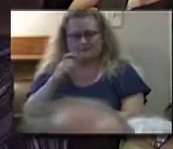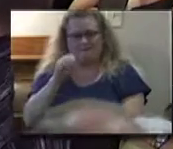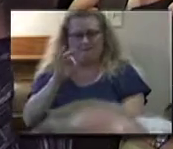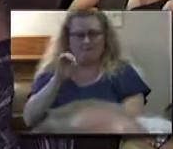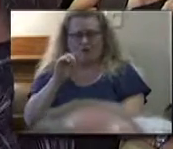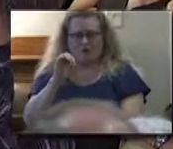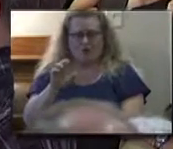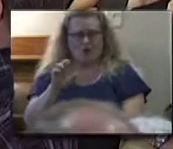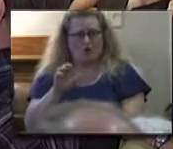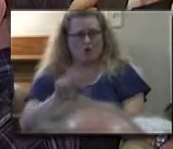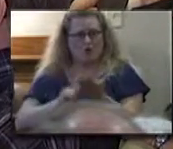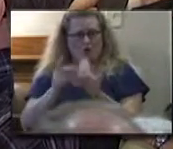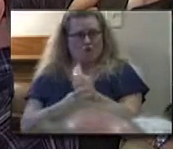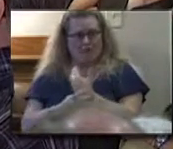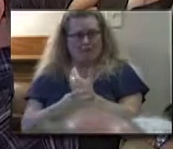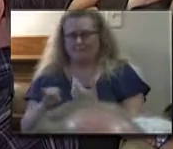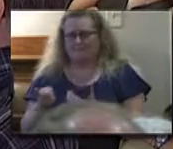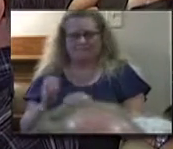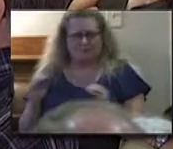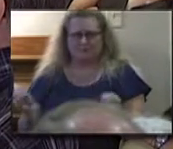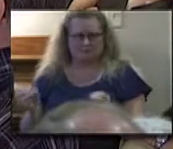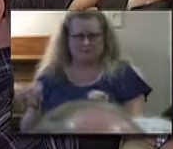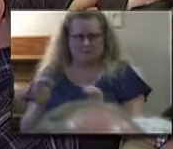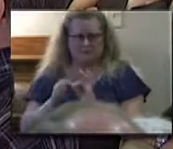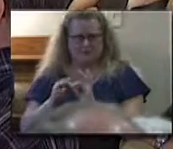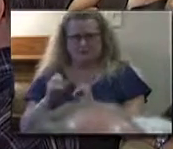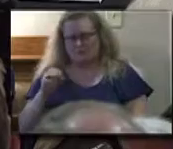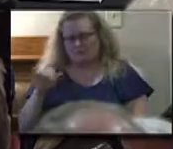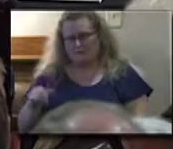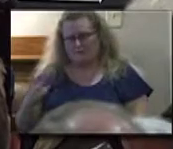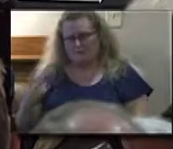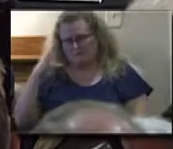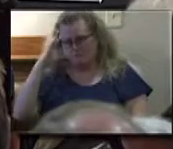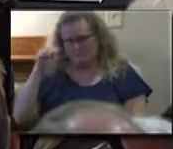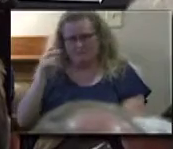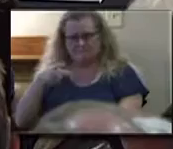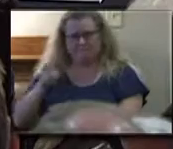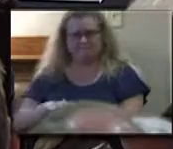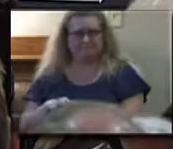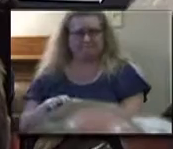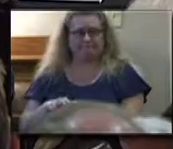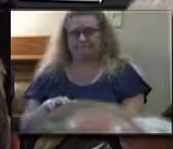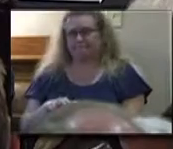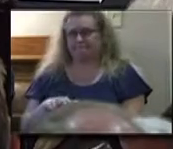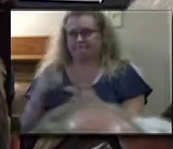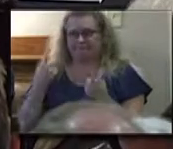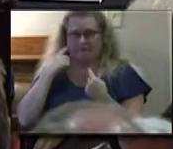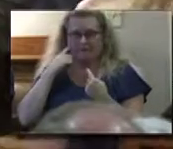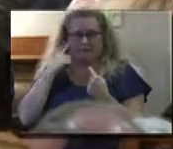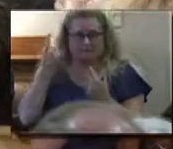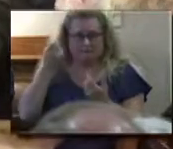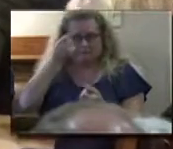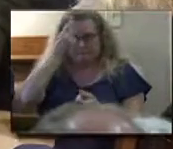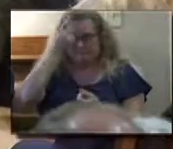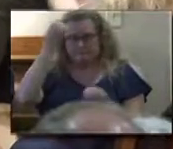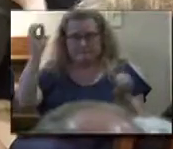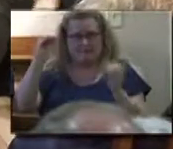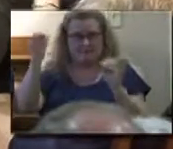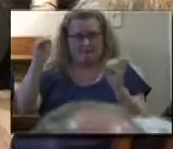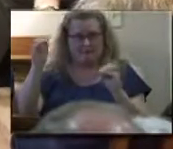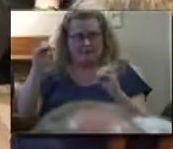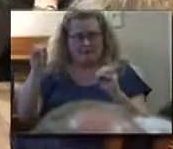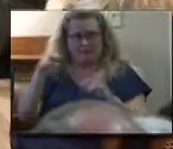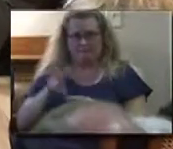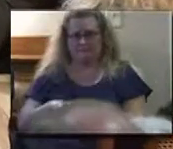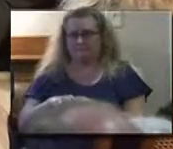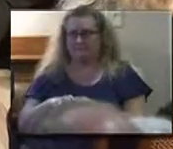program. So these poor boys had to sit there and, you know, listen. They couldn't hear and they couldn't understand, but